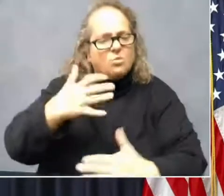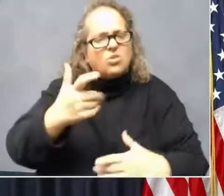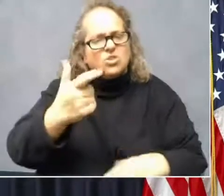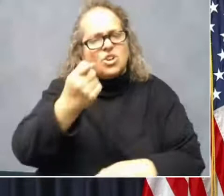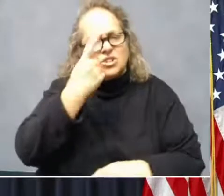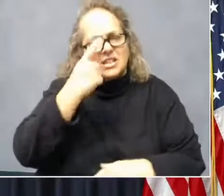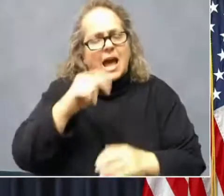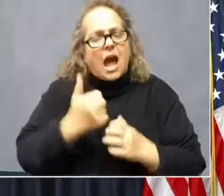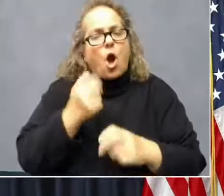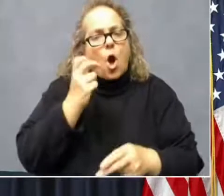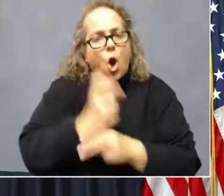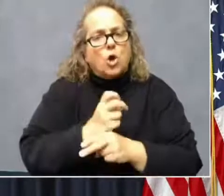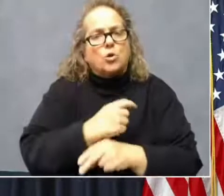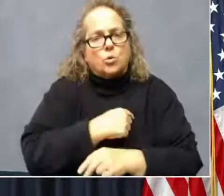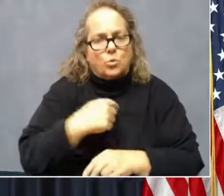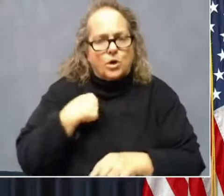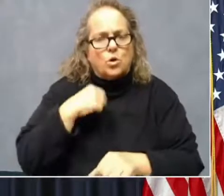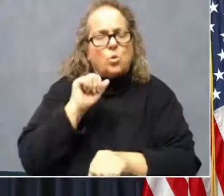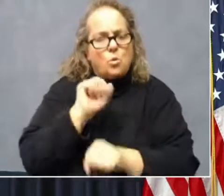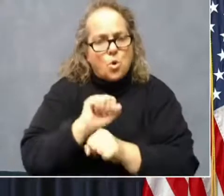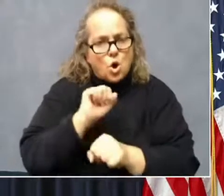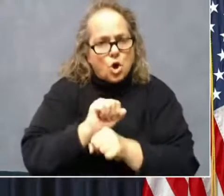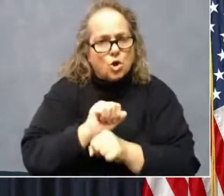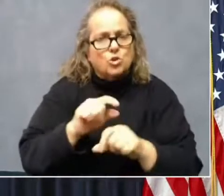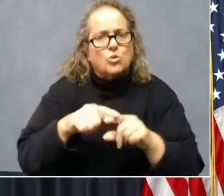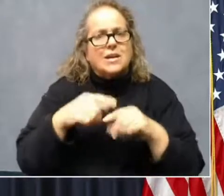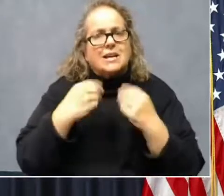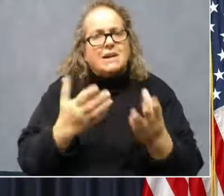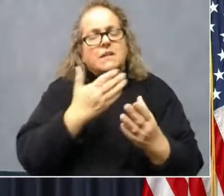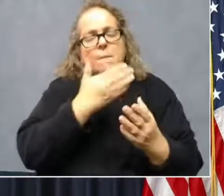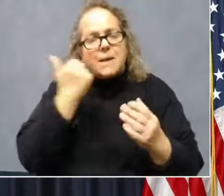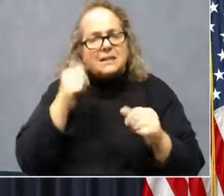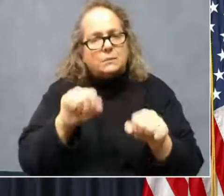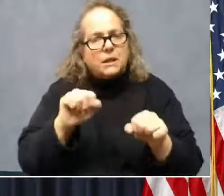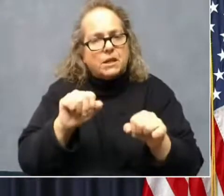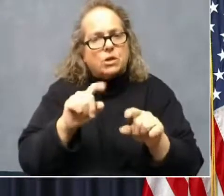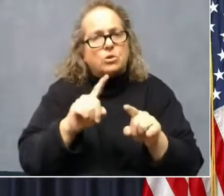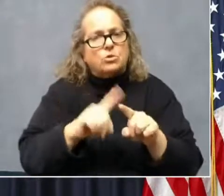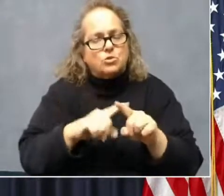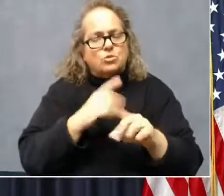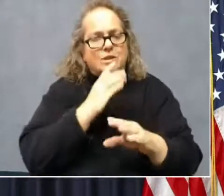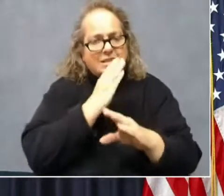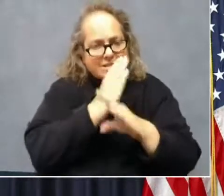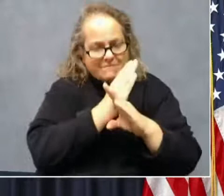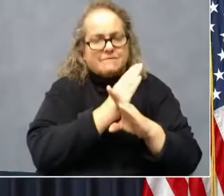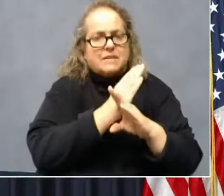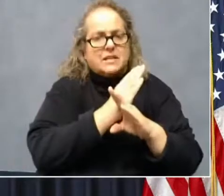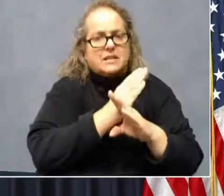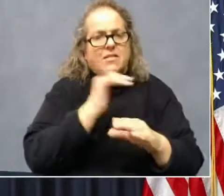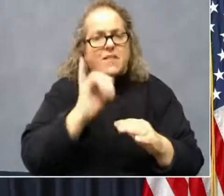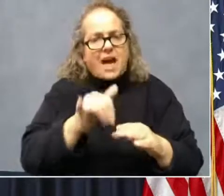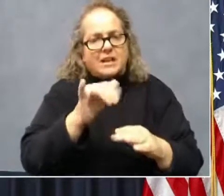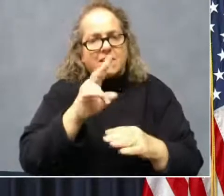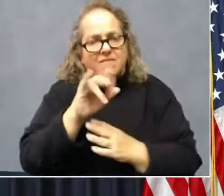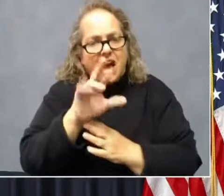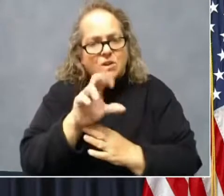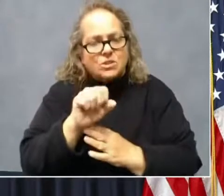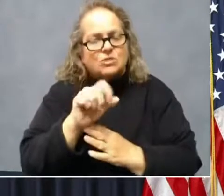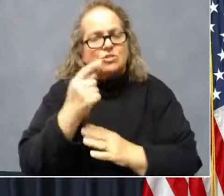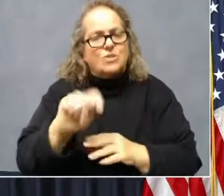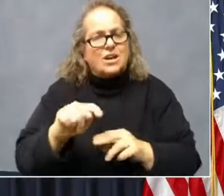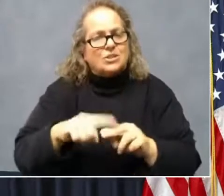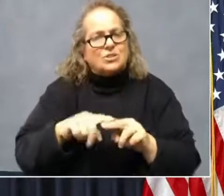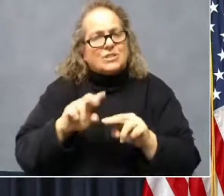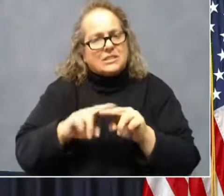best ability to defend against this virus and to address some of the early difficulties. All right,